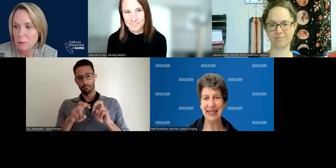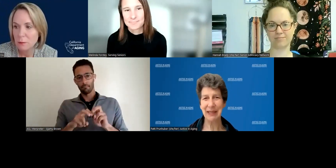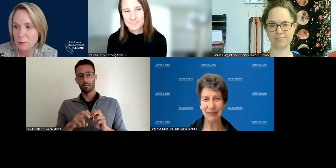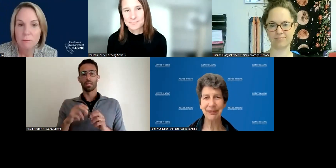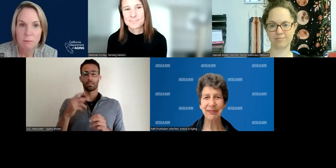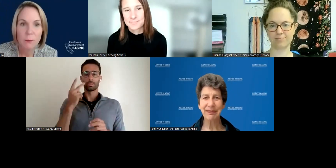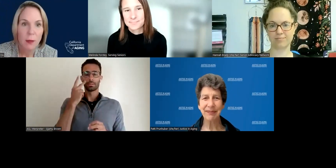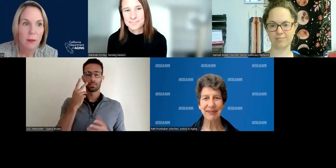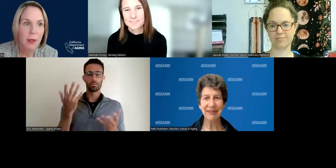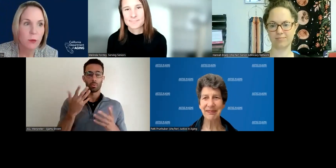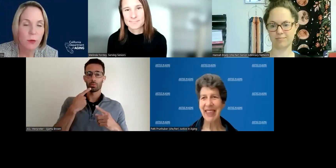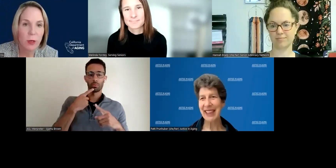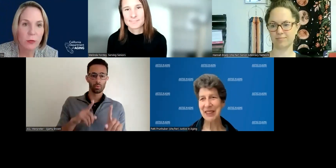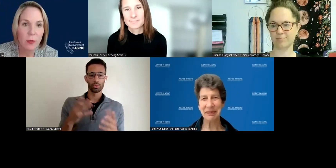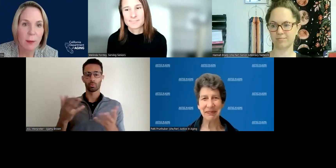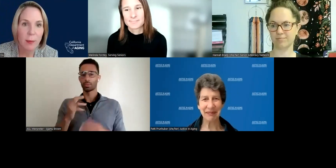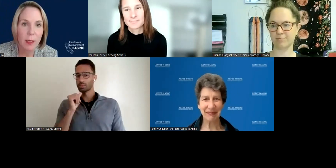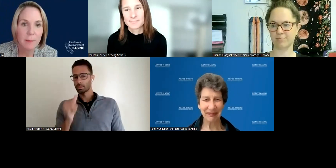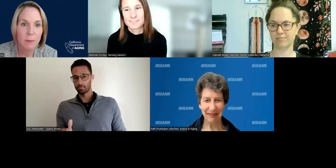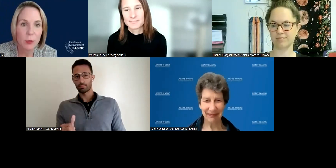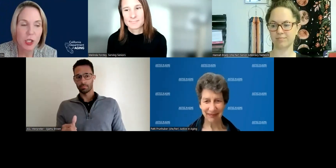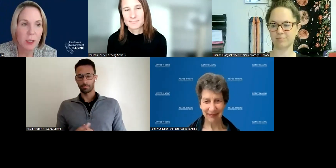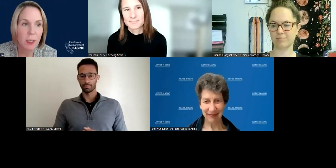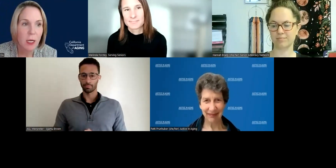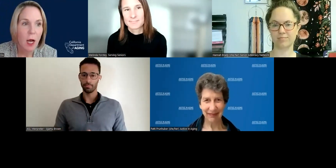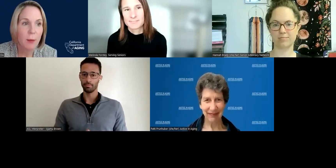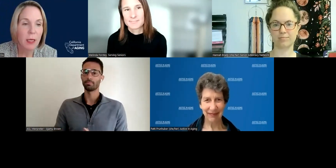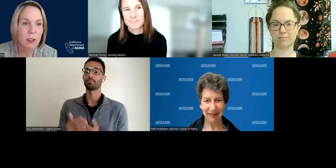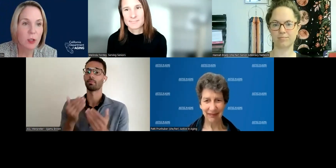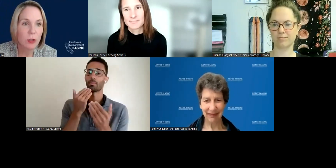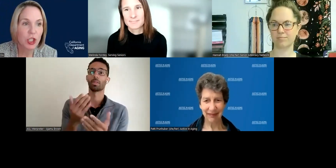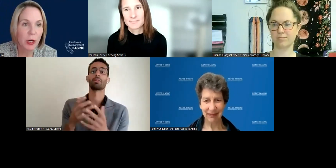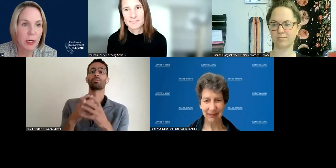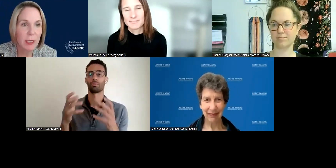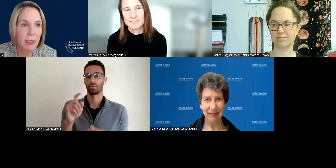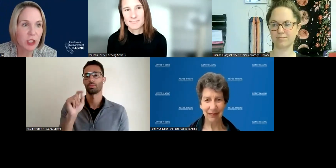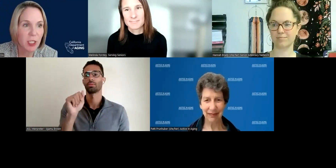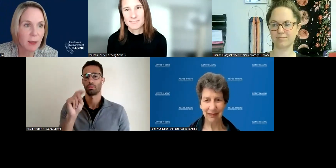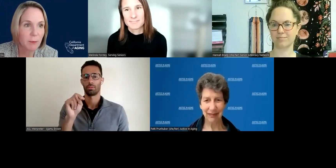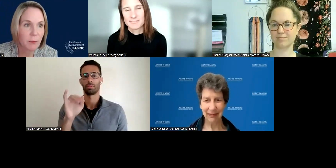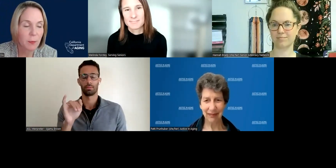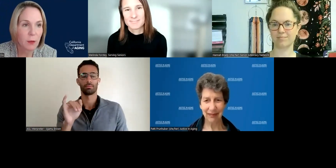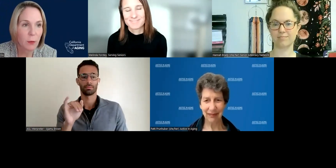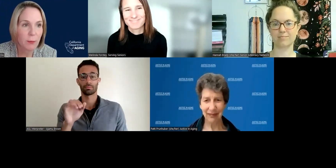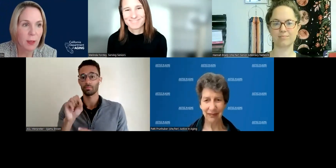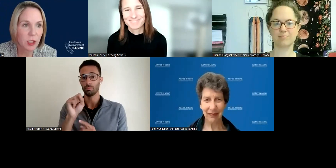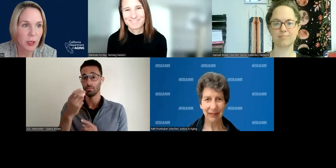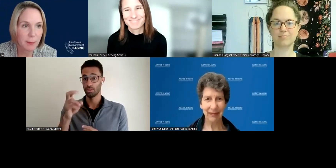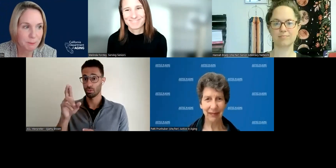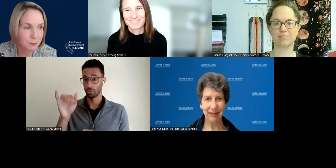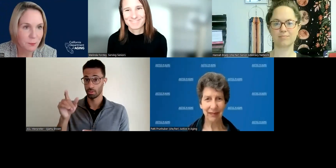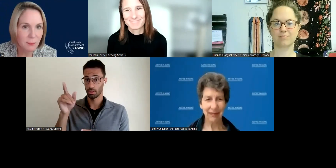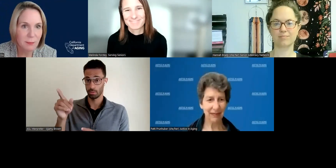what doesn't. Thank you so much, Patty. Appreciate it. And so Sherry and Jeannie, you are up next,